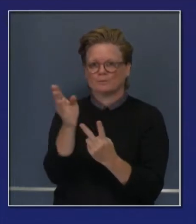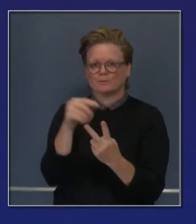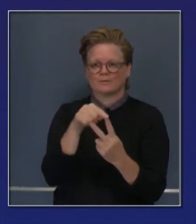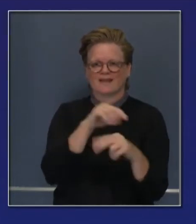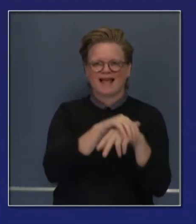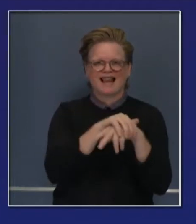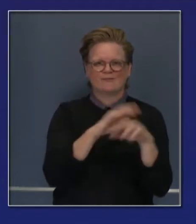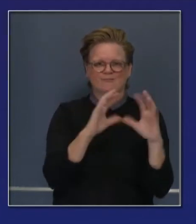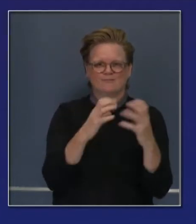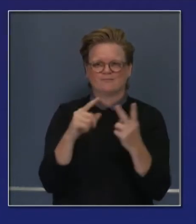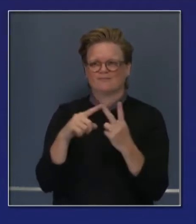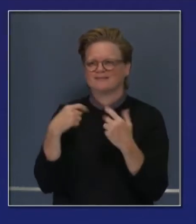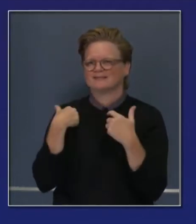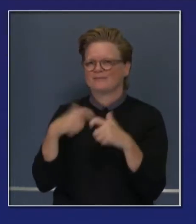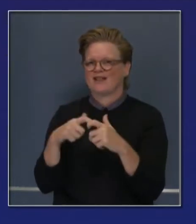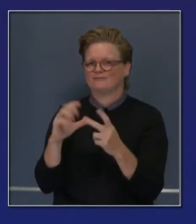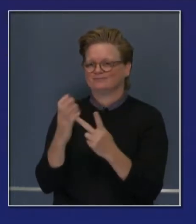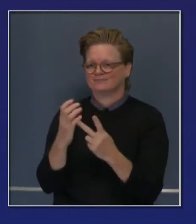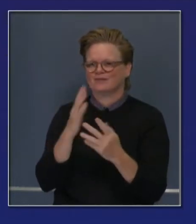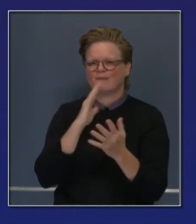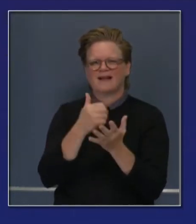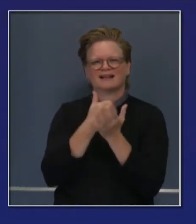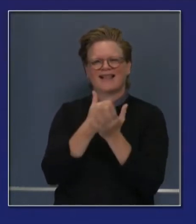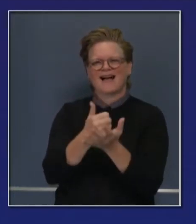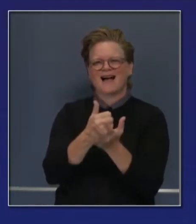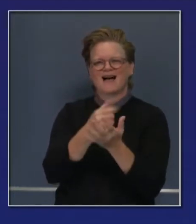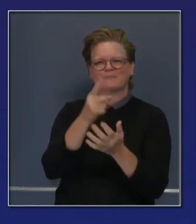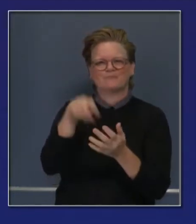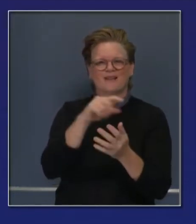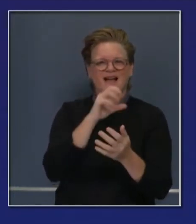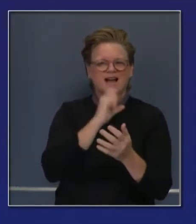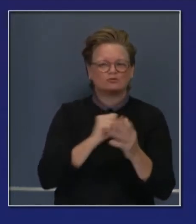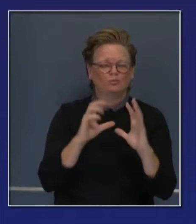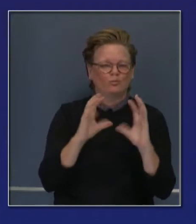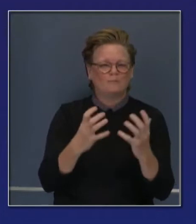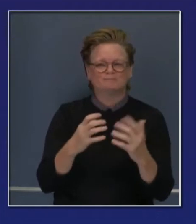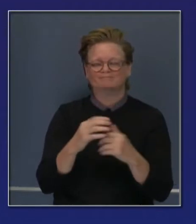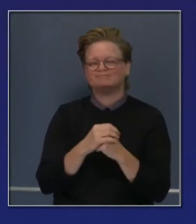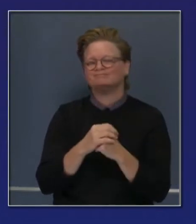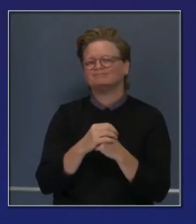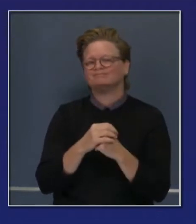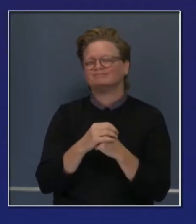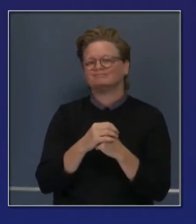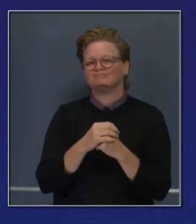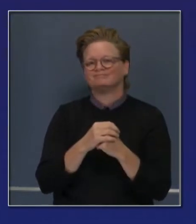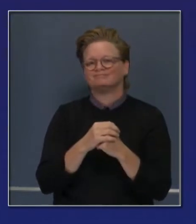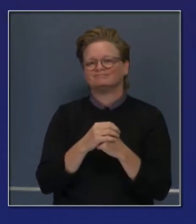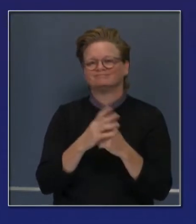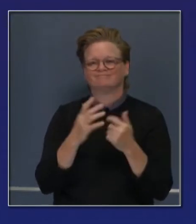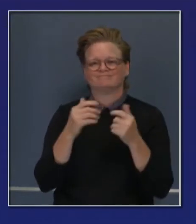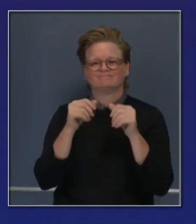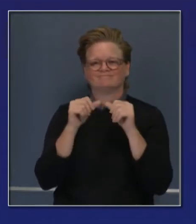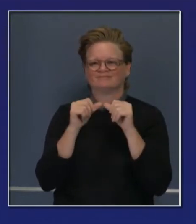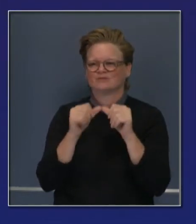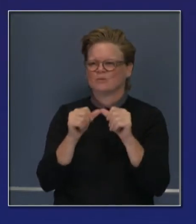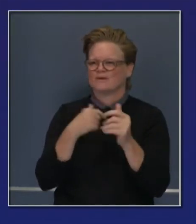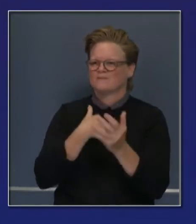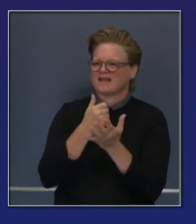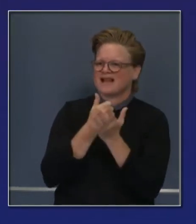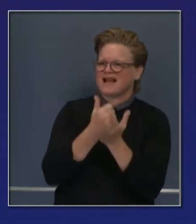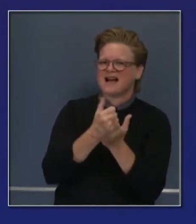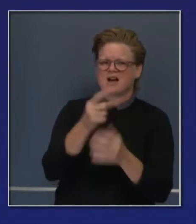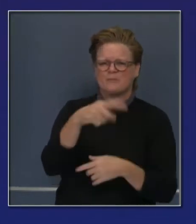demographic and highlighting an age cohort that we continue to need to spread the